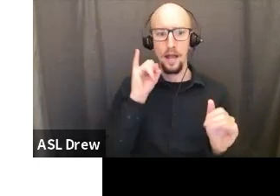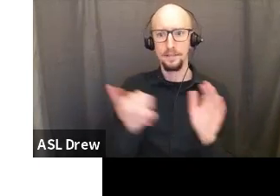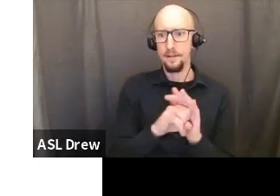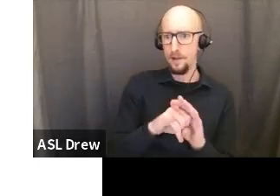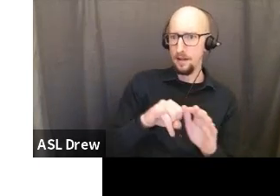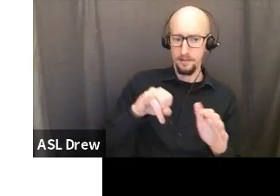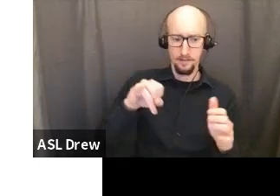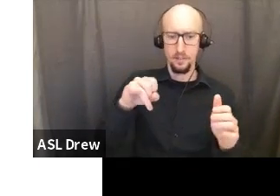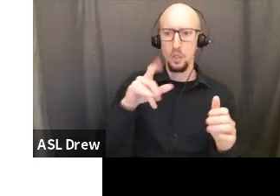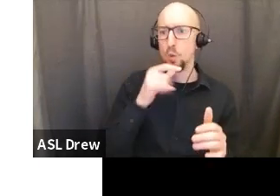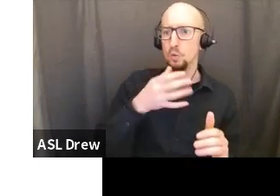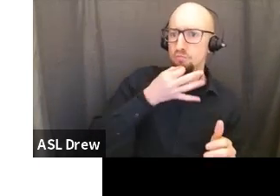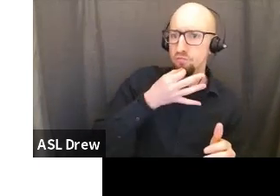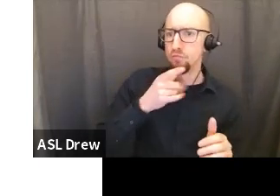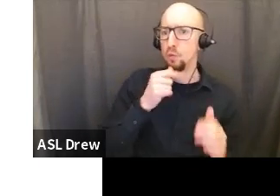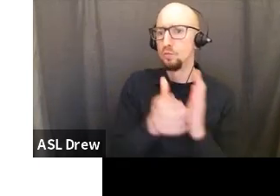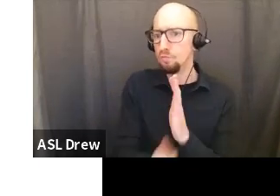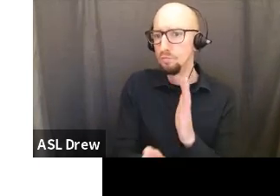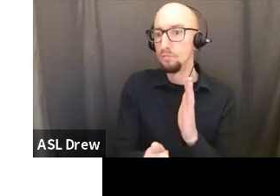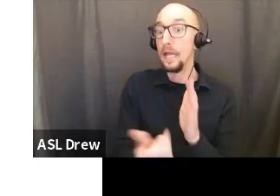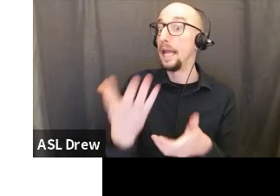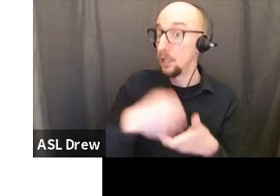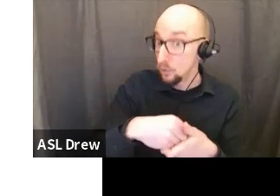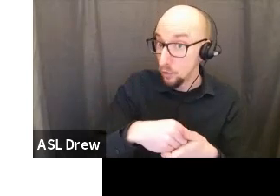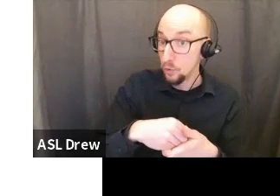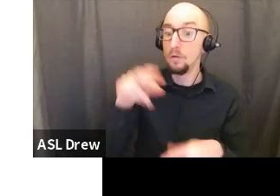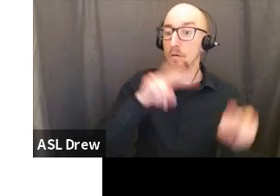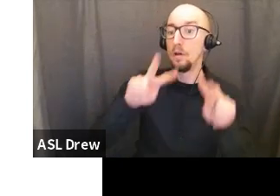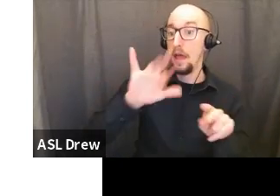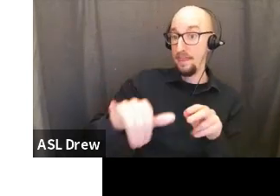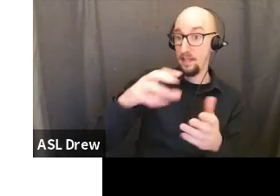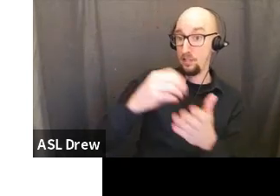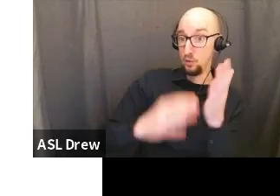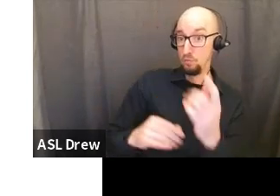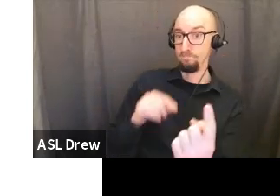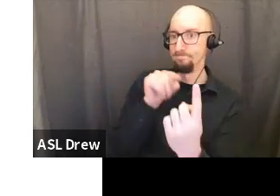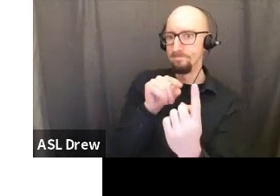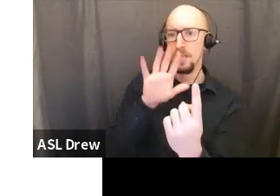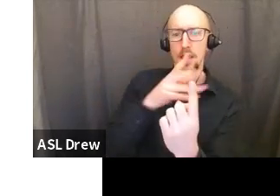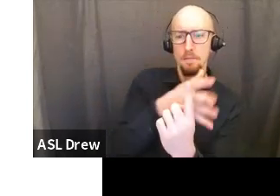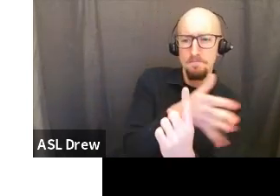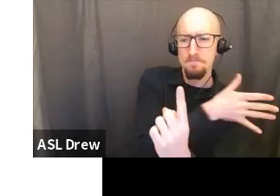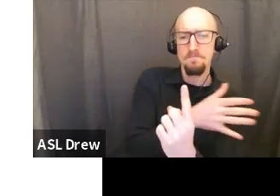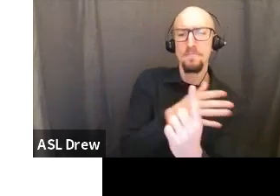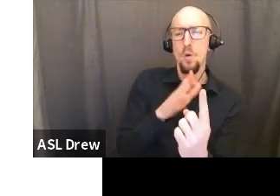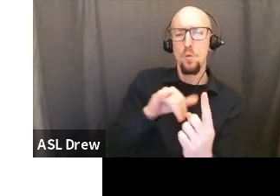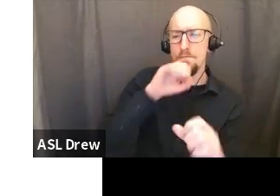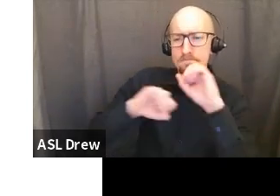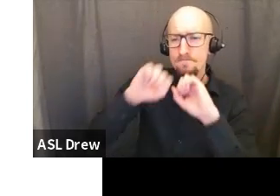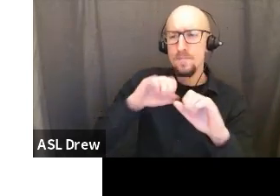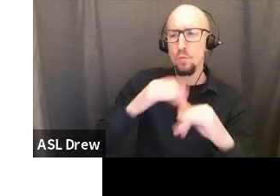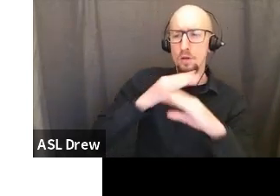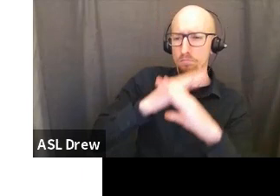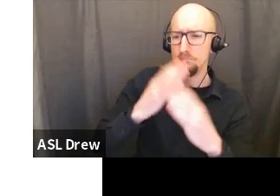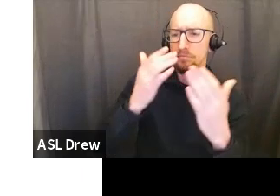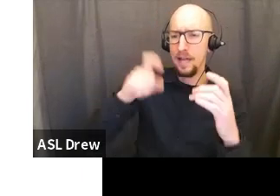including obstacles that a student had to overcome, we selected 6 criteria,